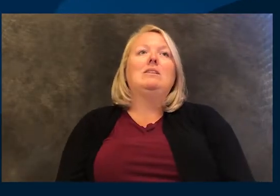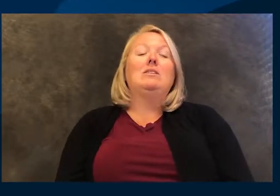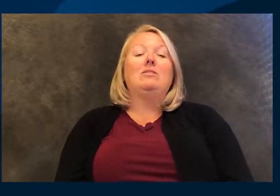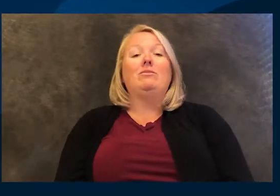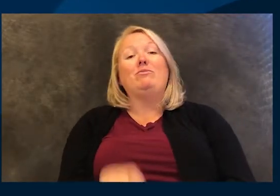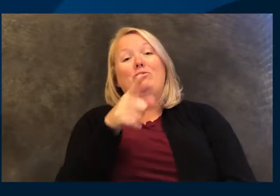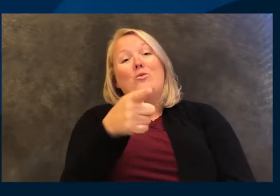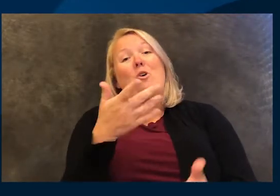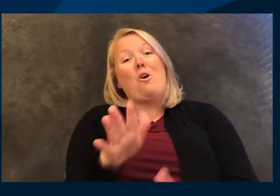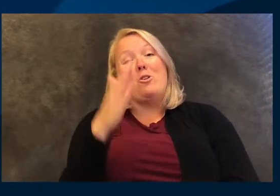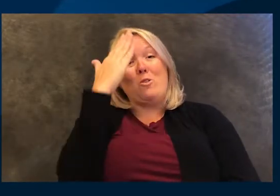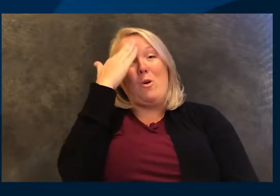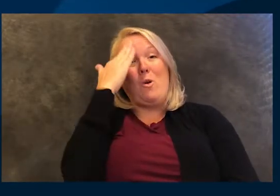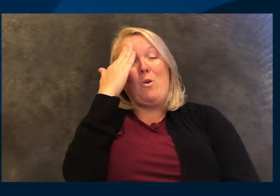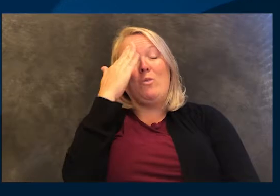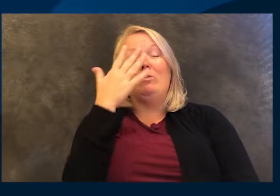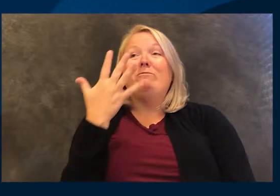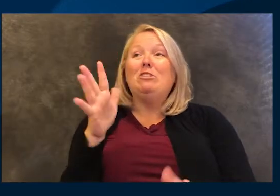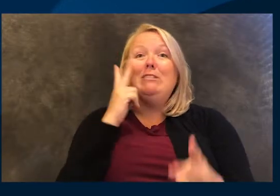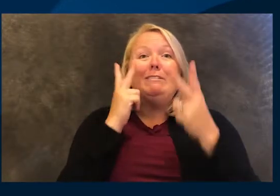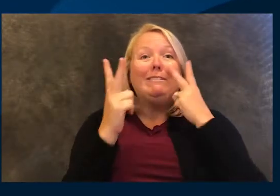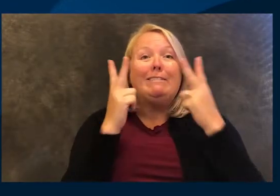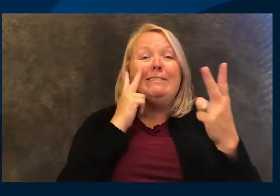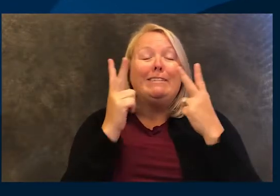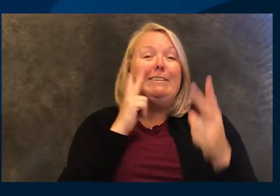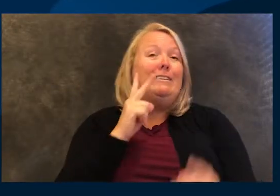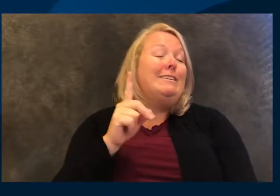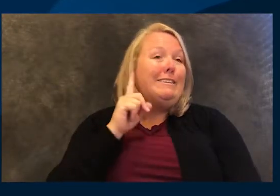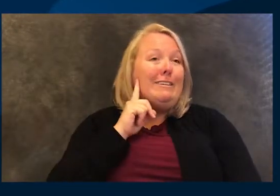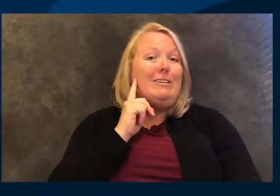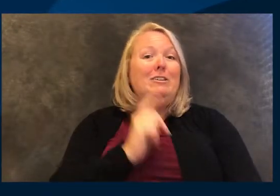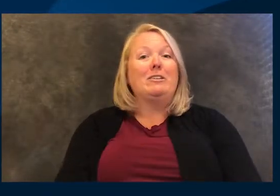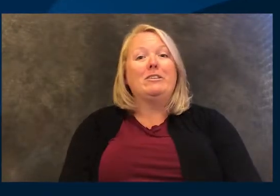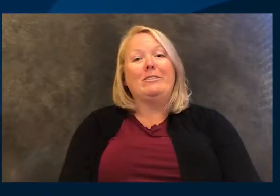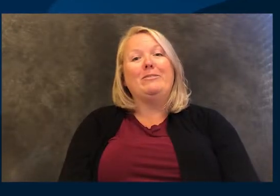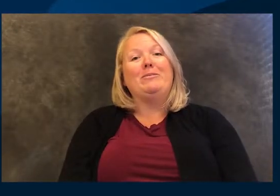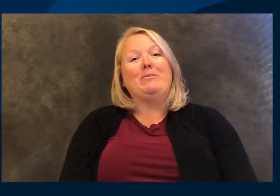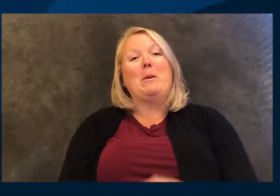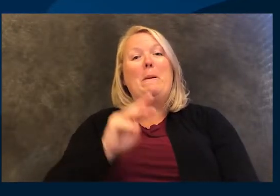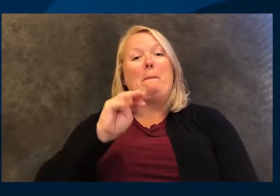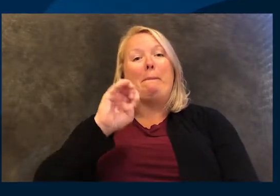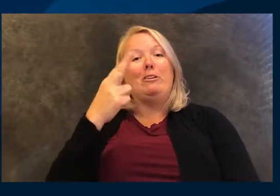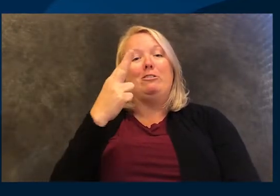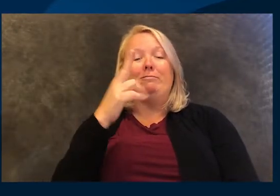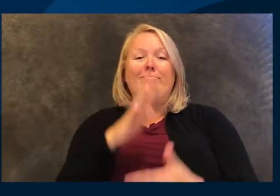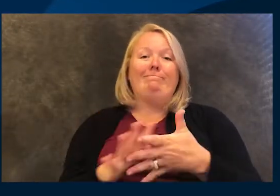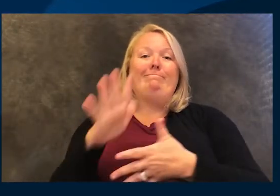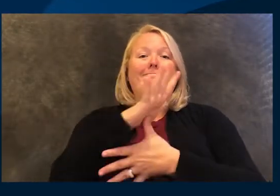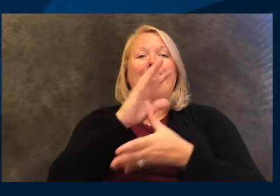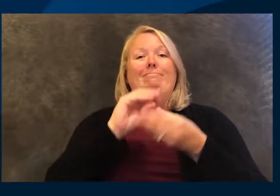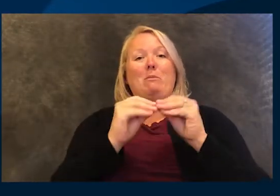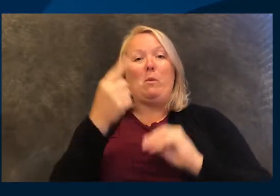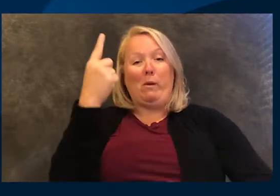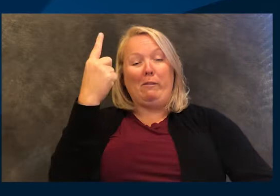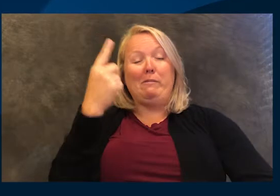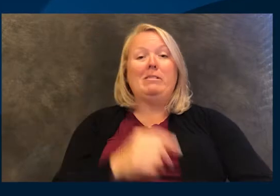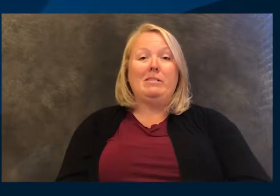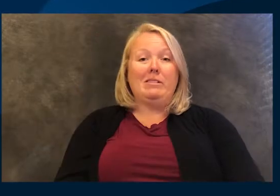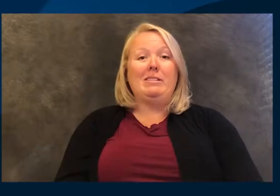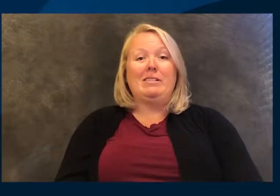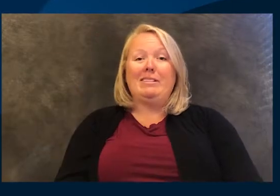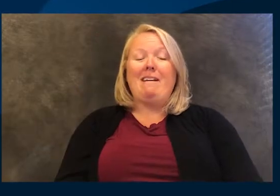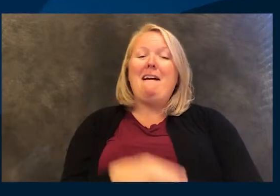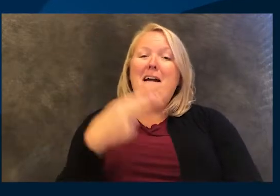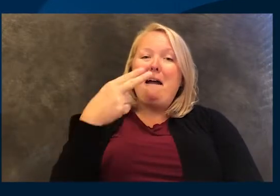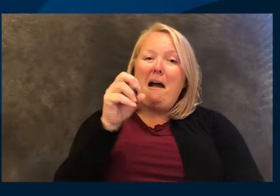As you all know, have heard or read, we are the hottest of all hotspots in the country with regards to